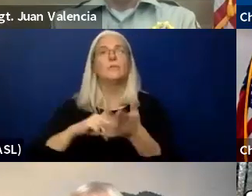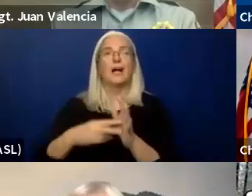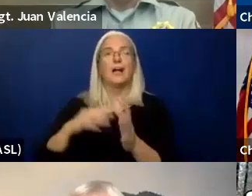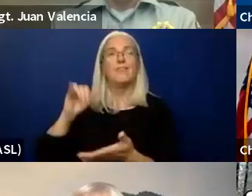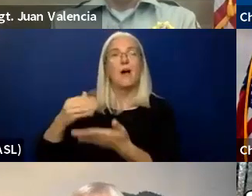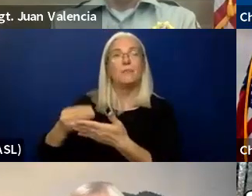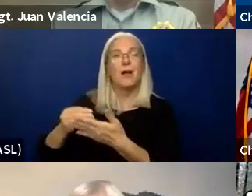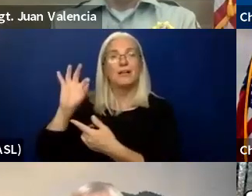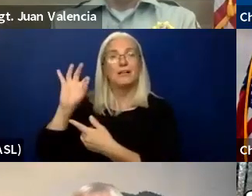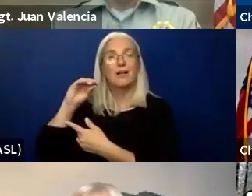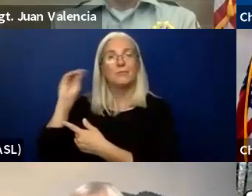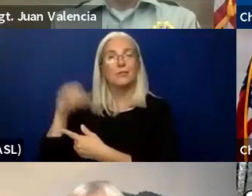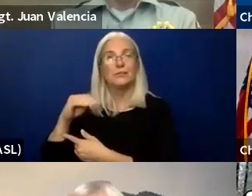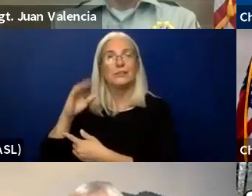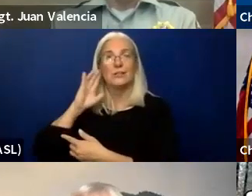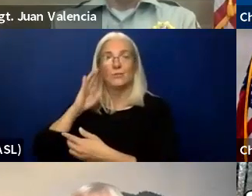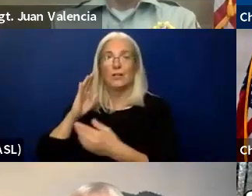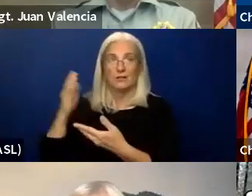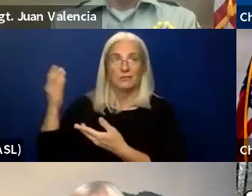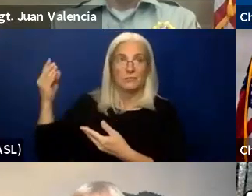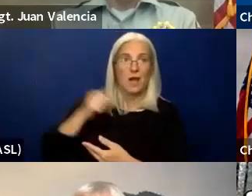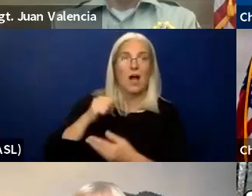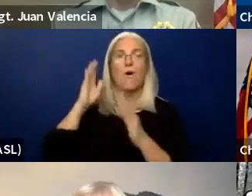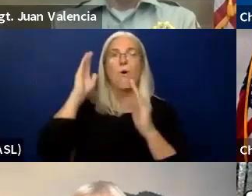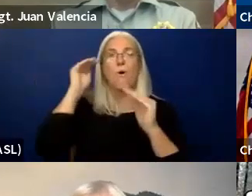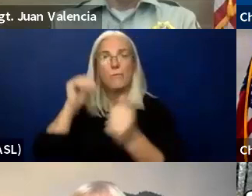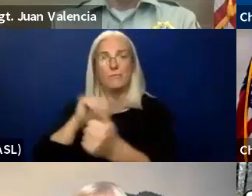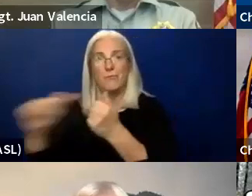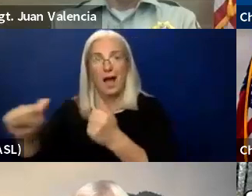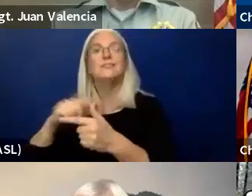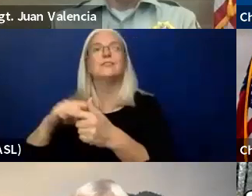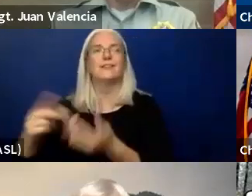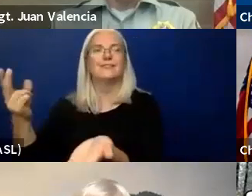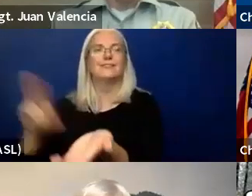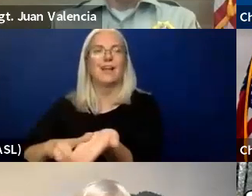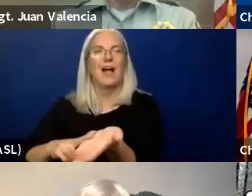to get that passed and signed into law. So thank you all very much.